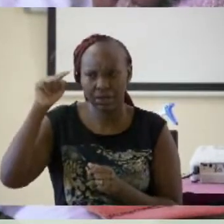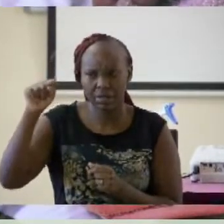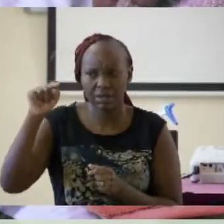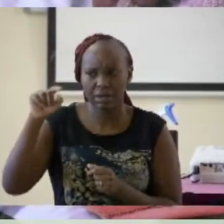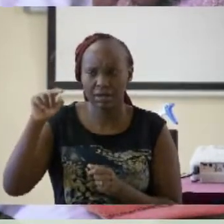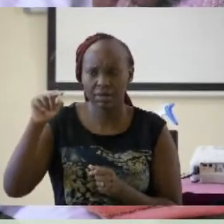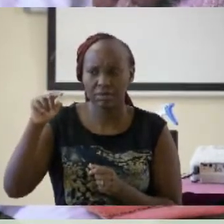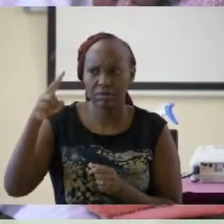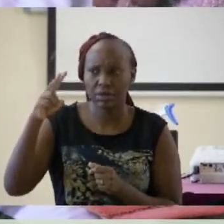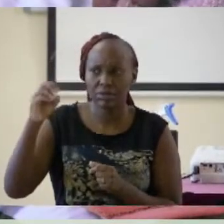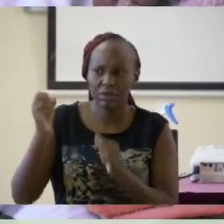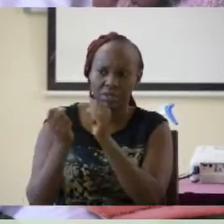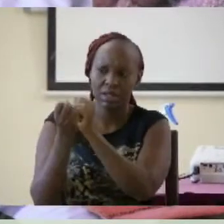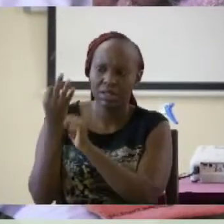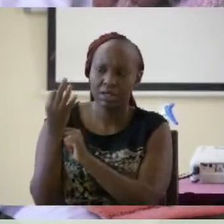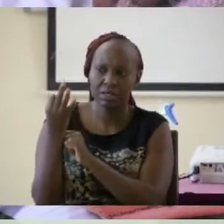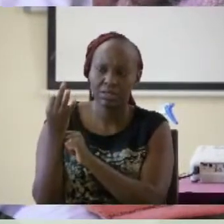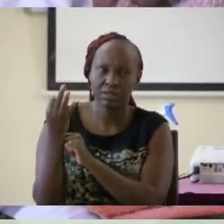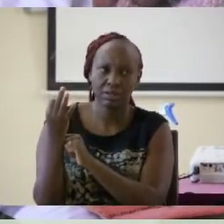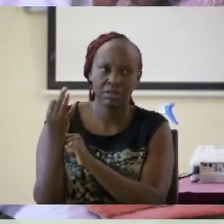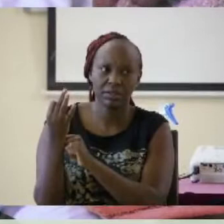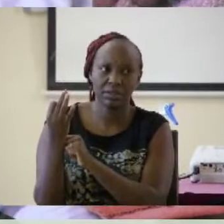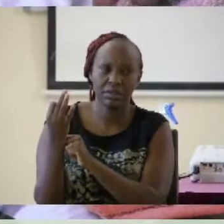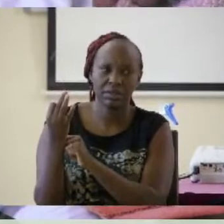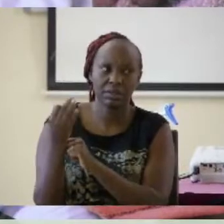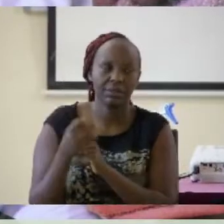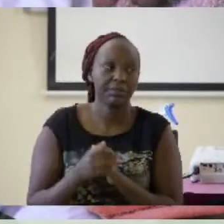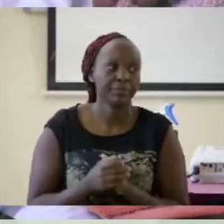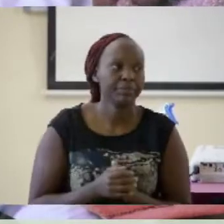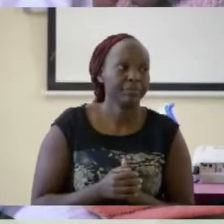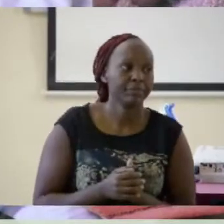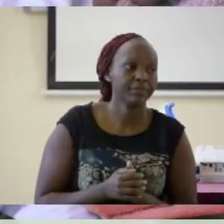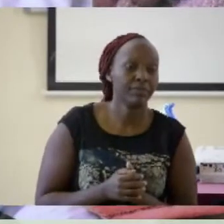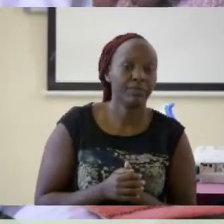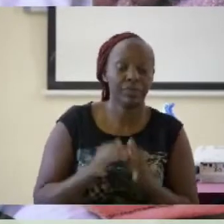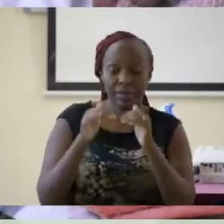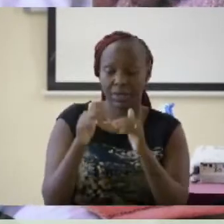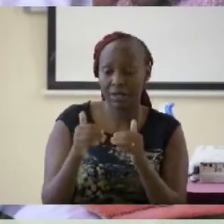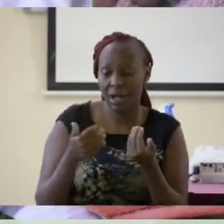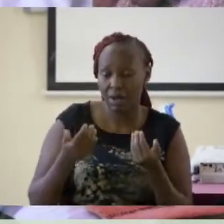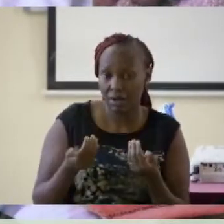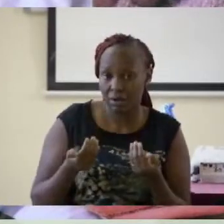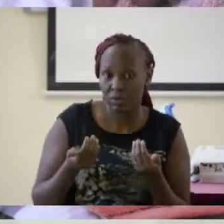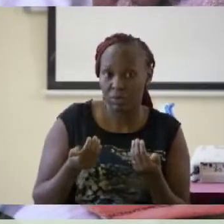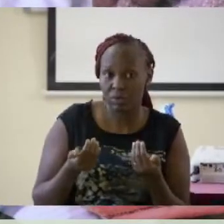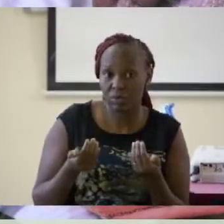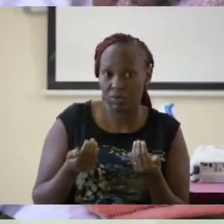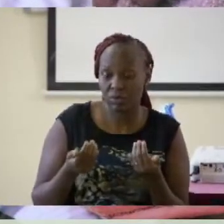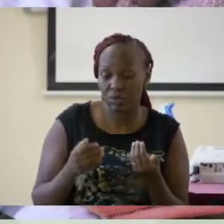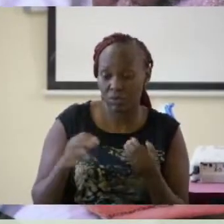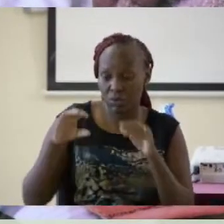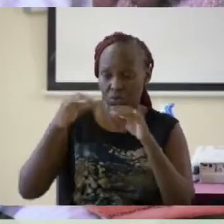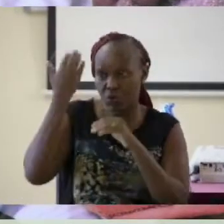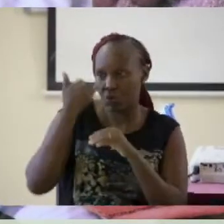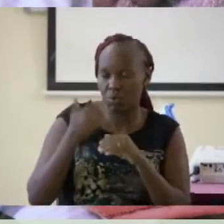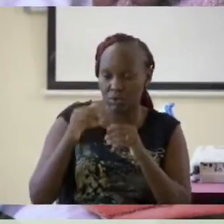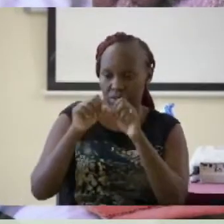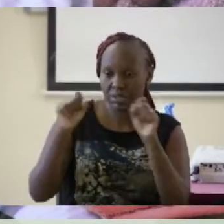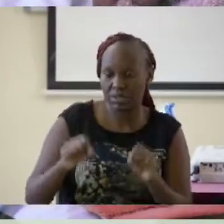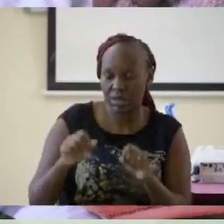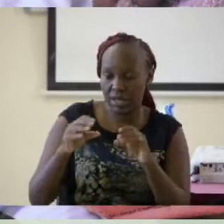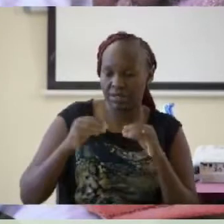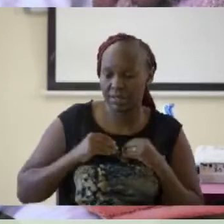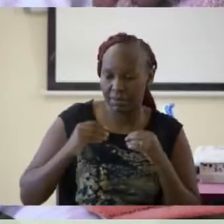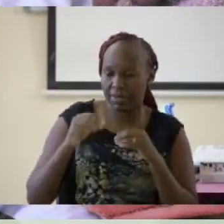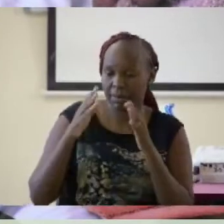2013, and other cases have preceded that. How is it that the court system allows someone